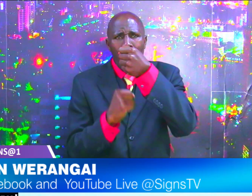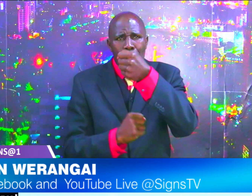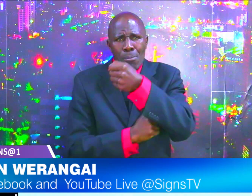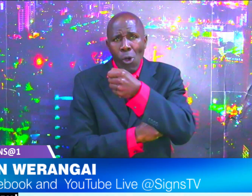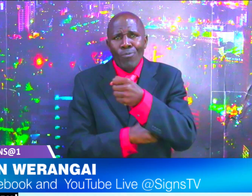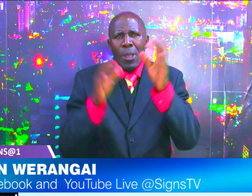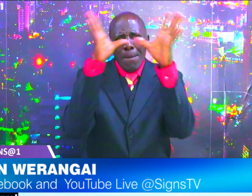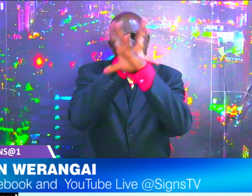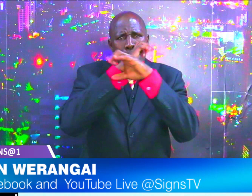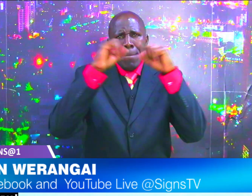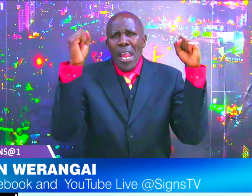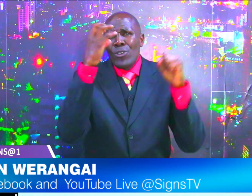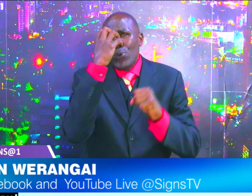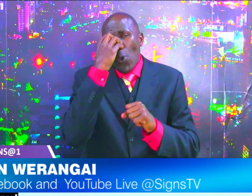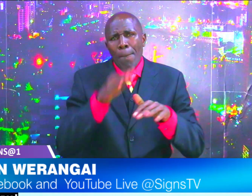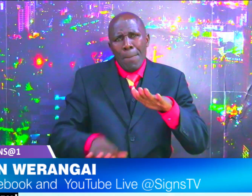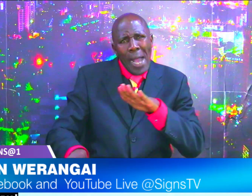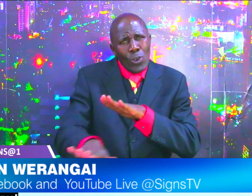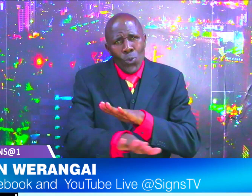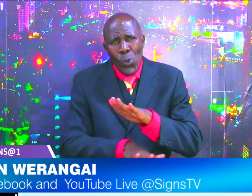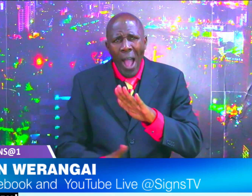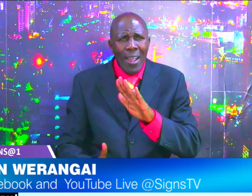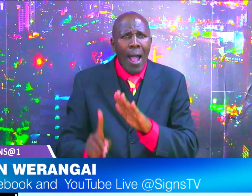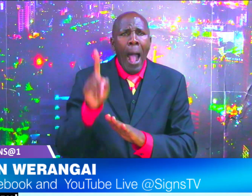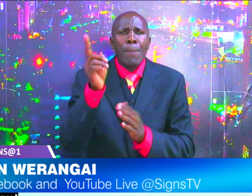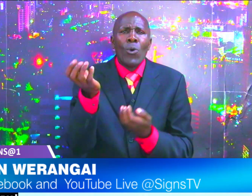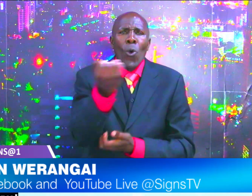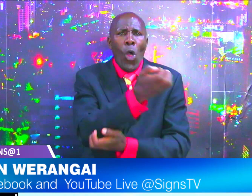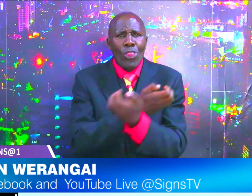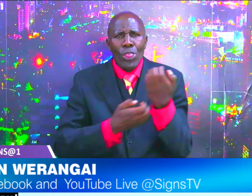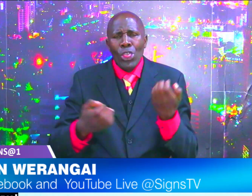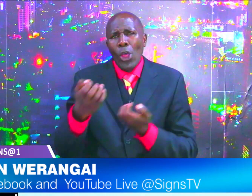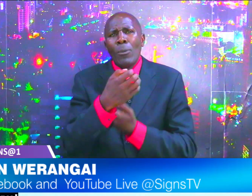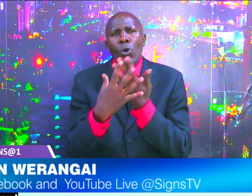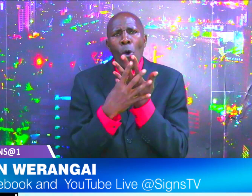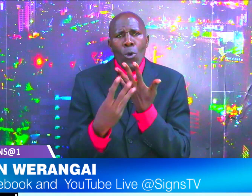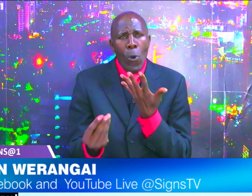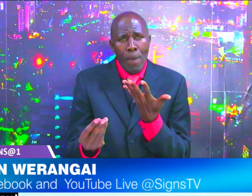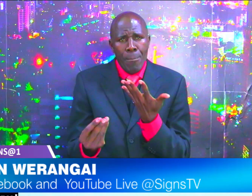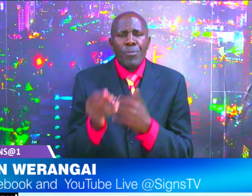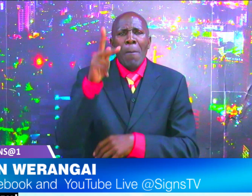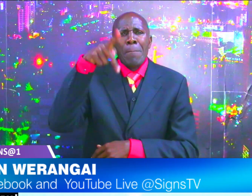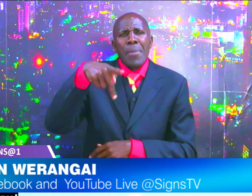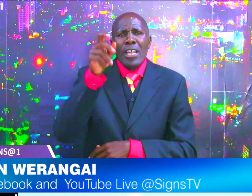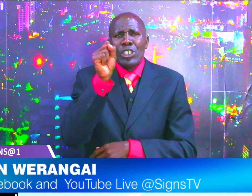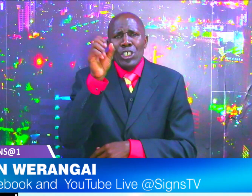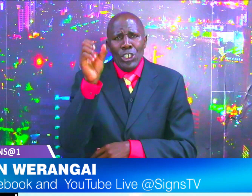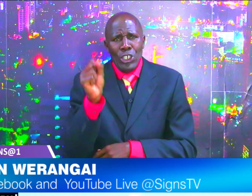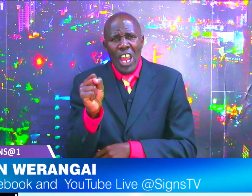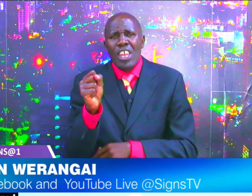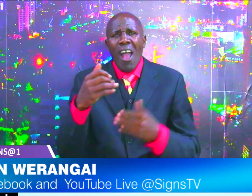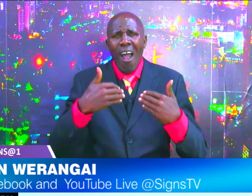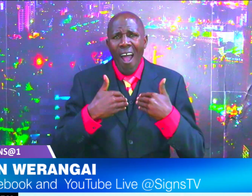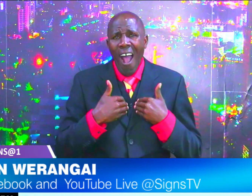And they noted that the value addition of hikes and skins can boost President William